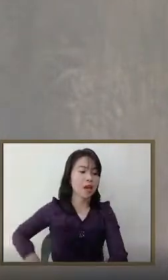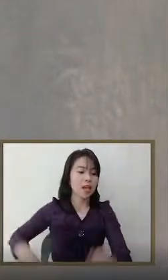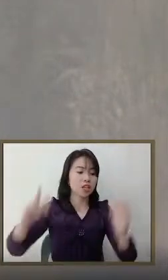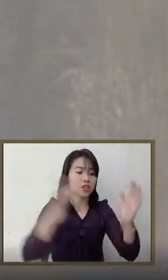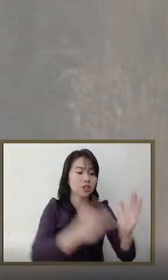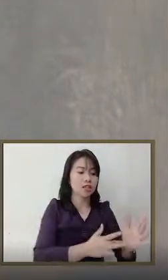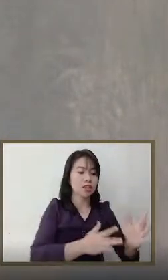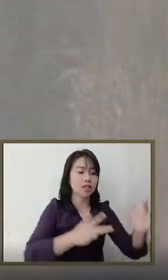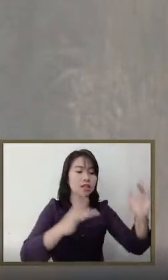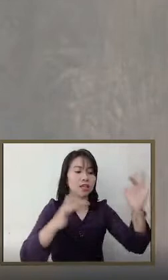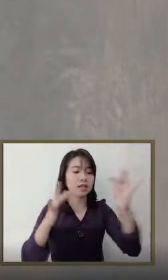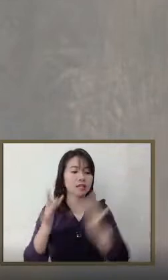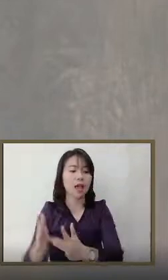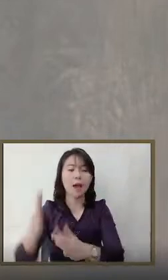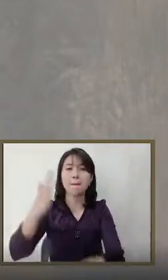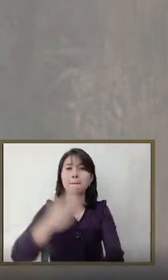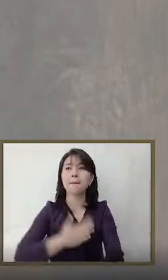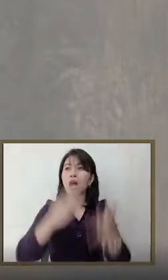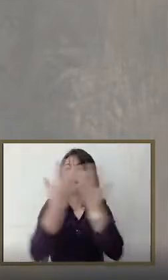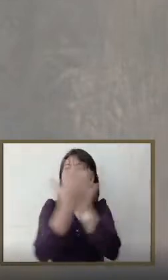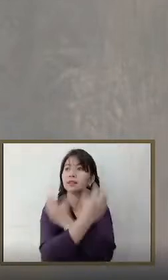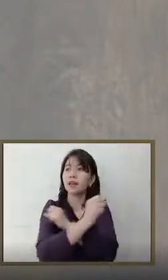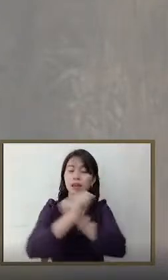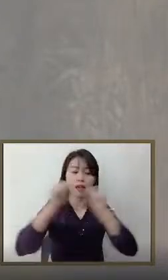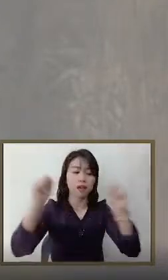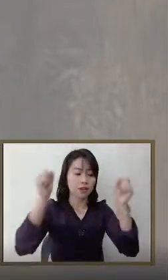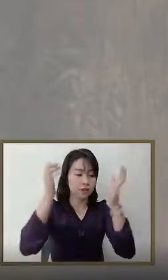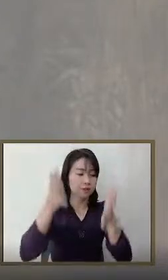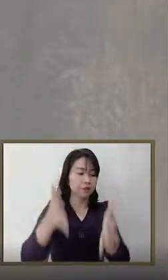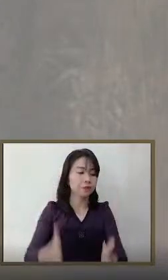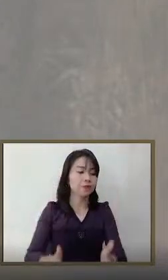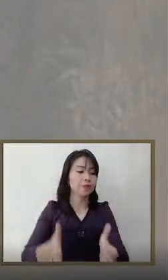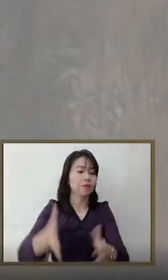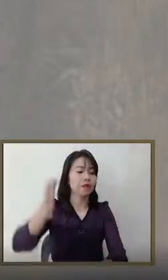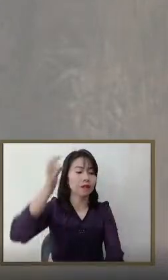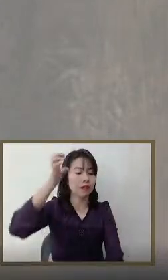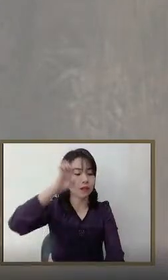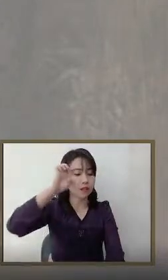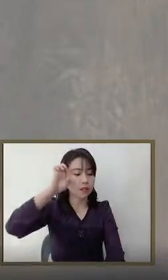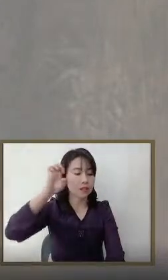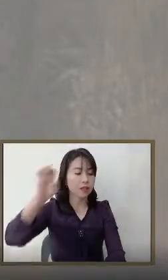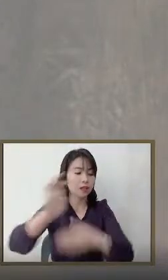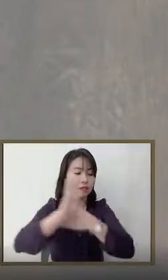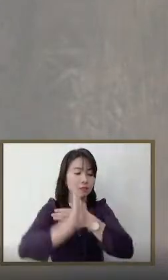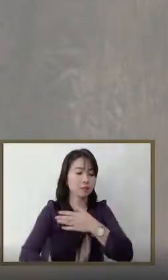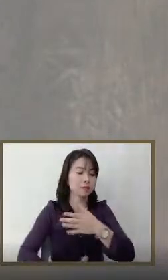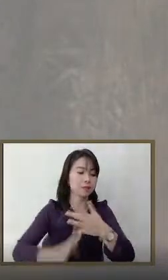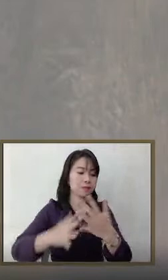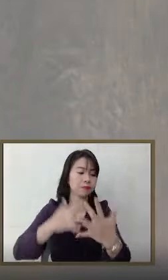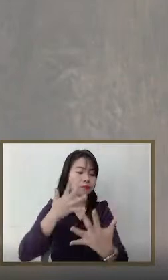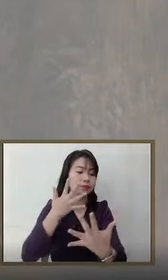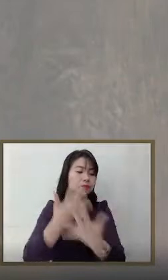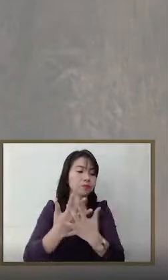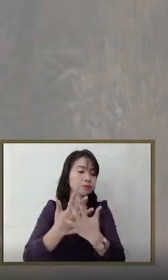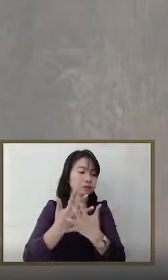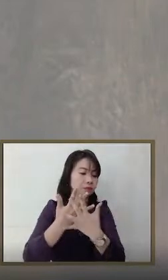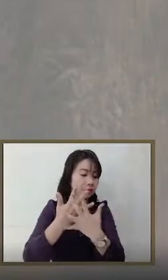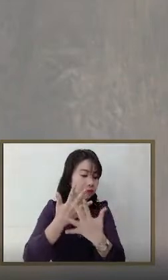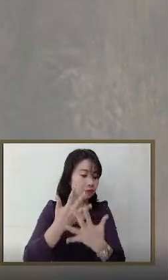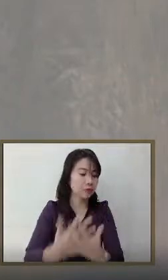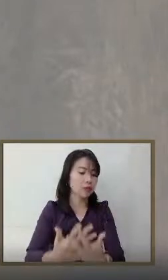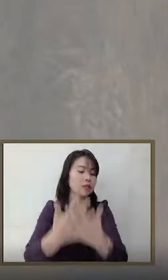prey. Jesus, my Savior, he tore the